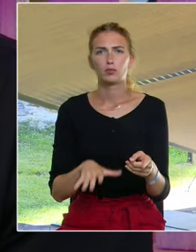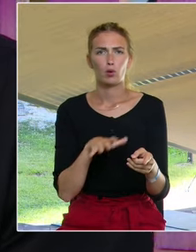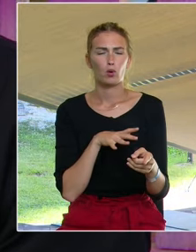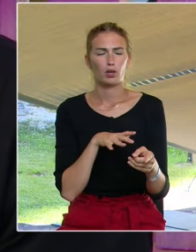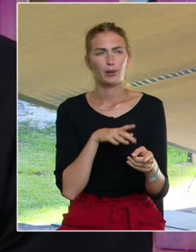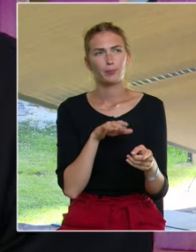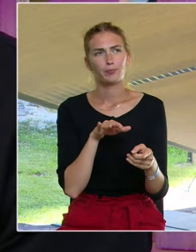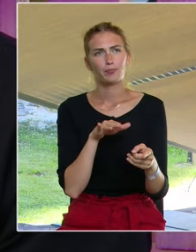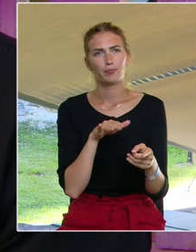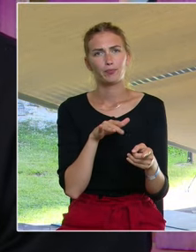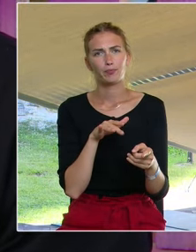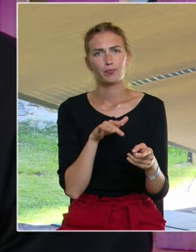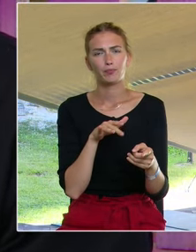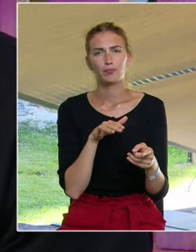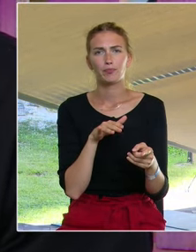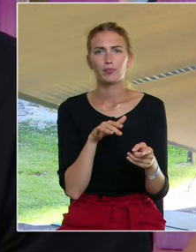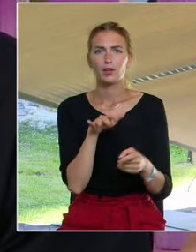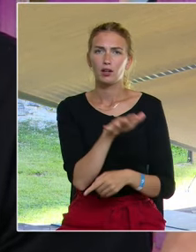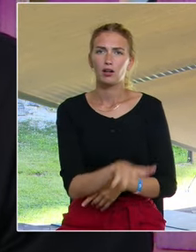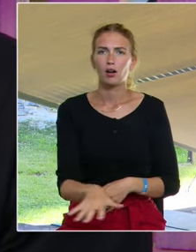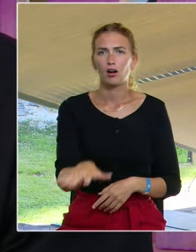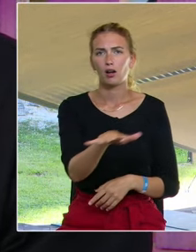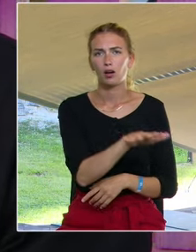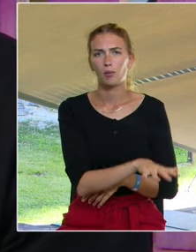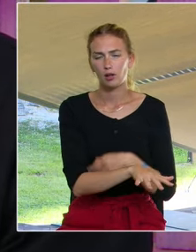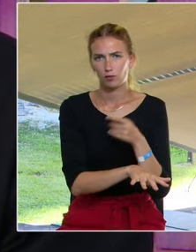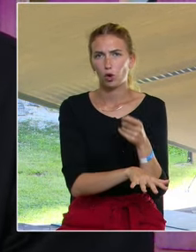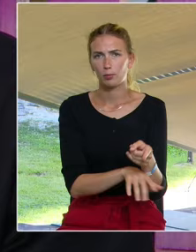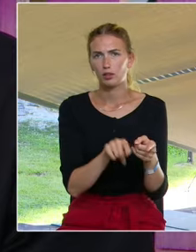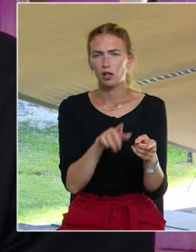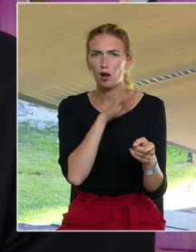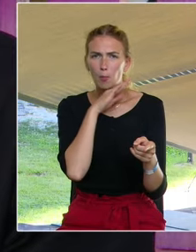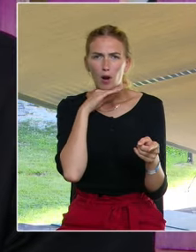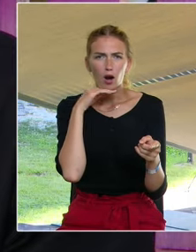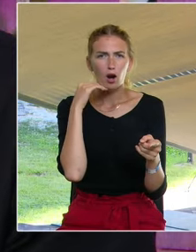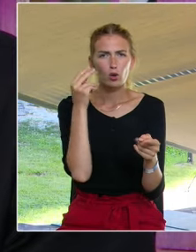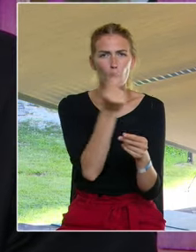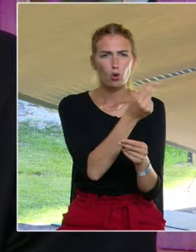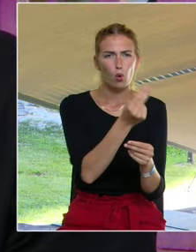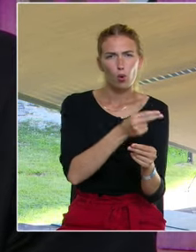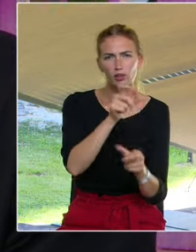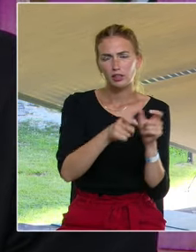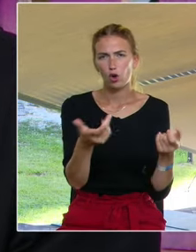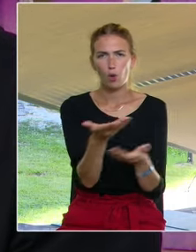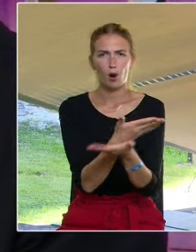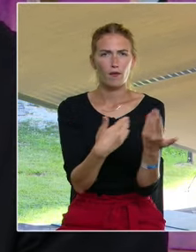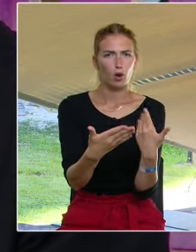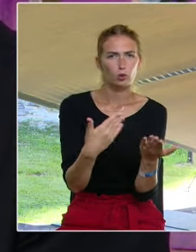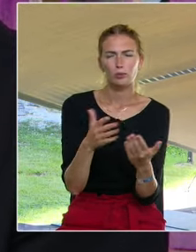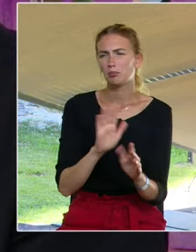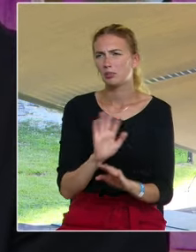a burgeoning sort of area where there's a lot of exchanges between artists, not about what they're